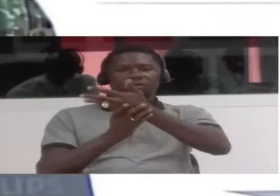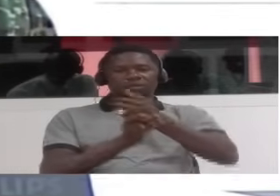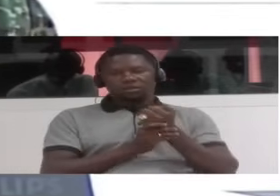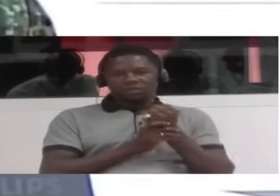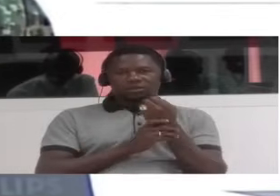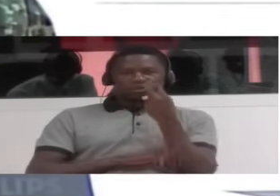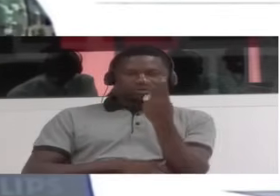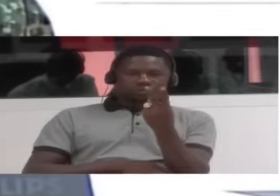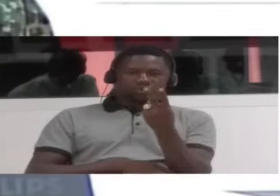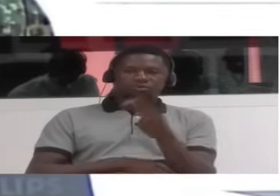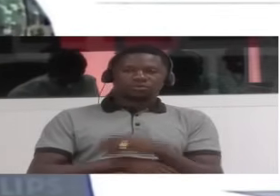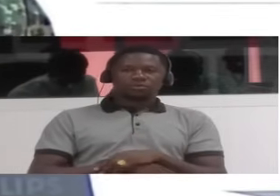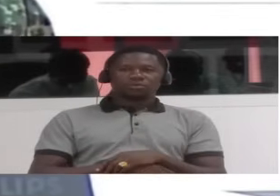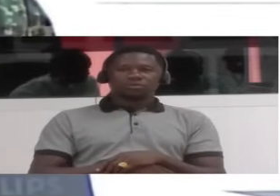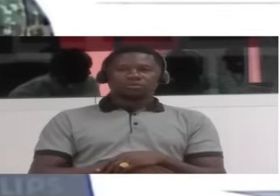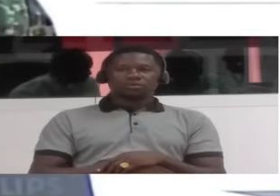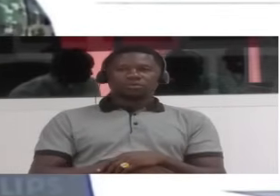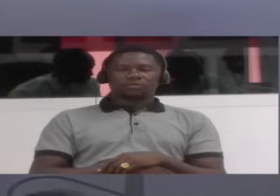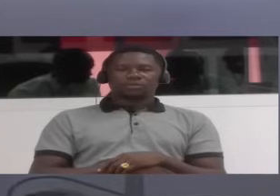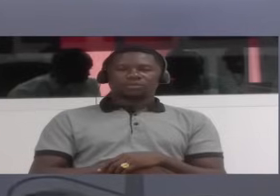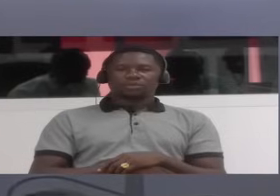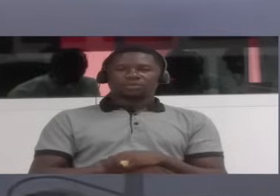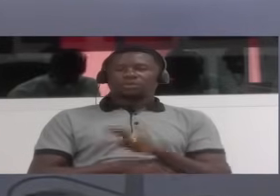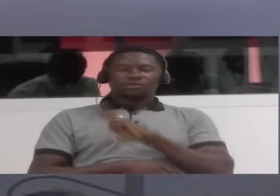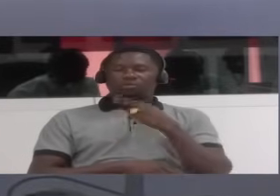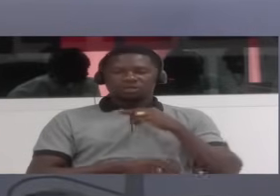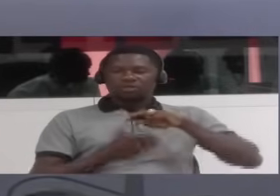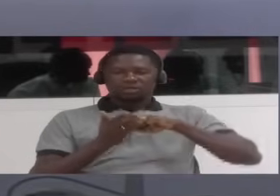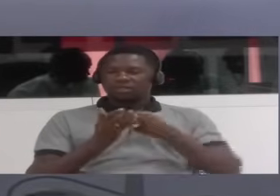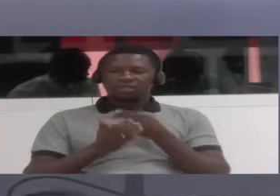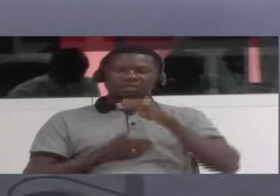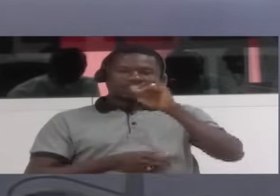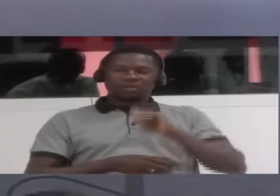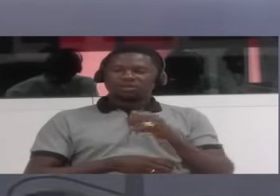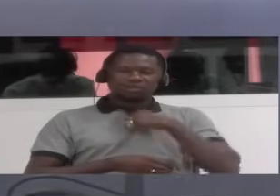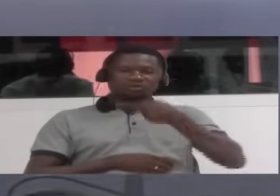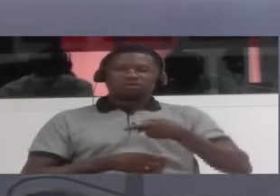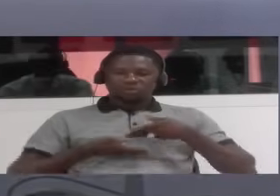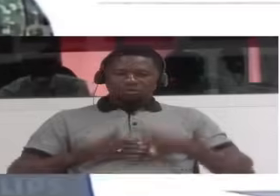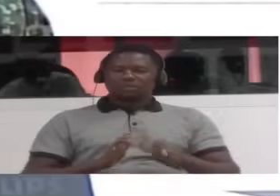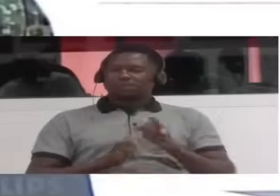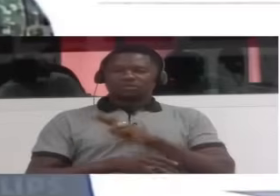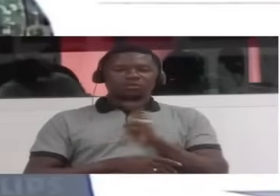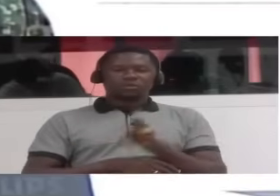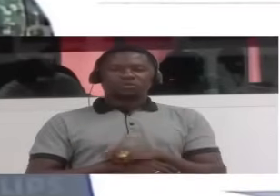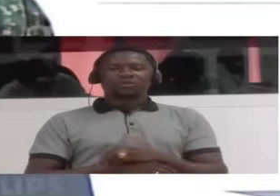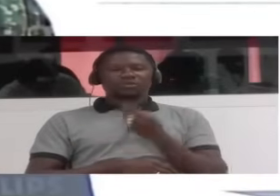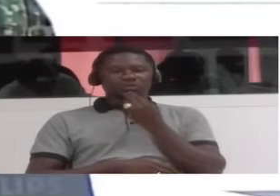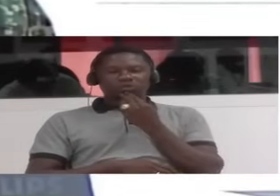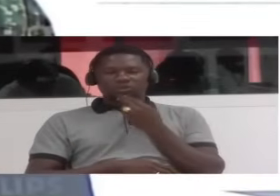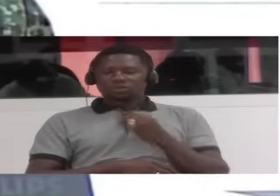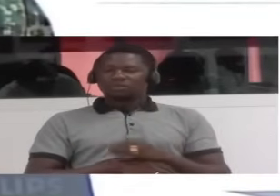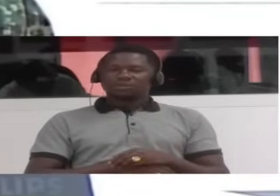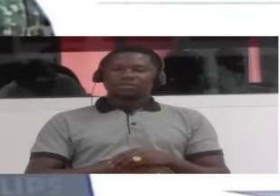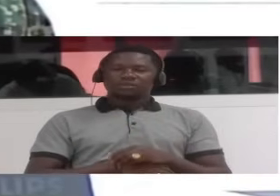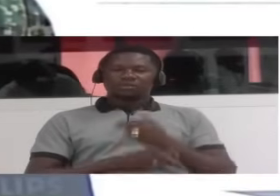1992. Exactly. 92. It could not be the year of your birth. Really? Yes. So what